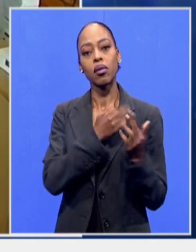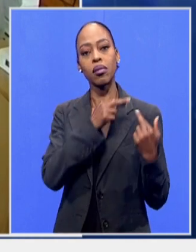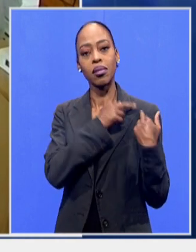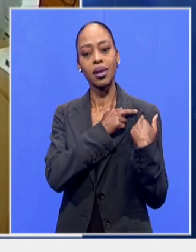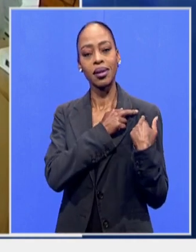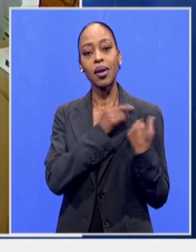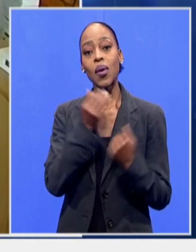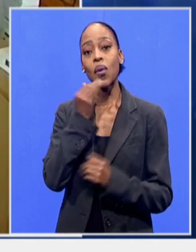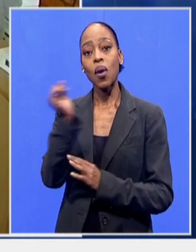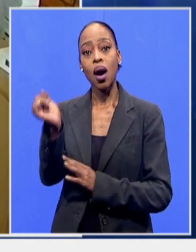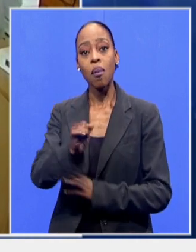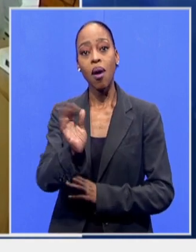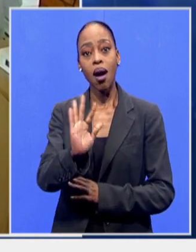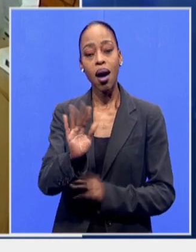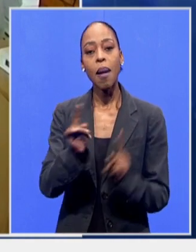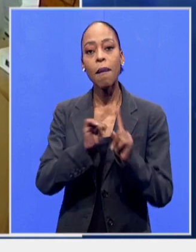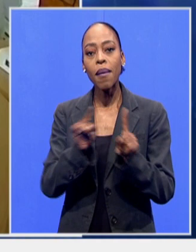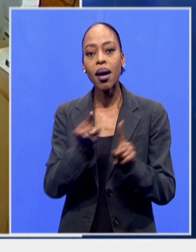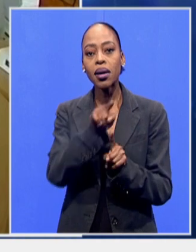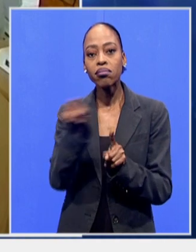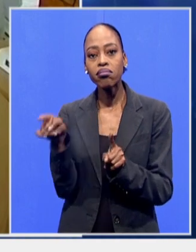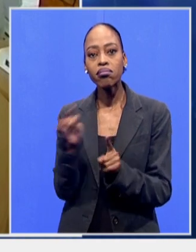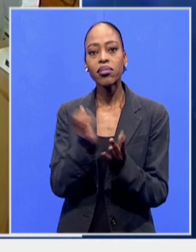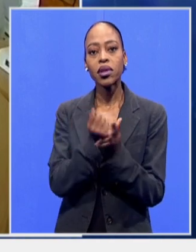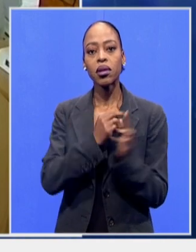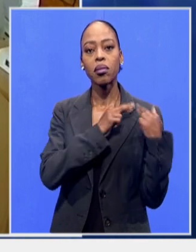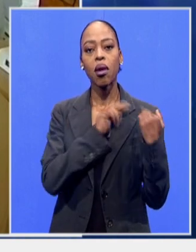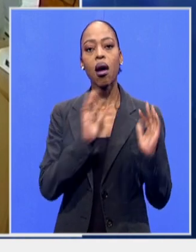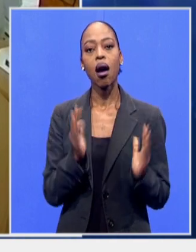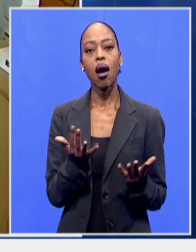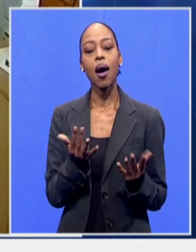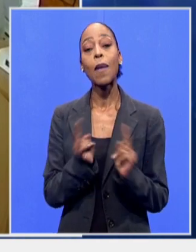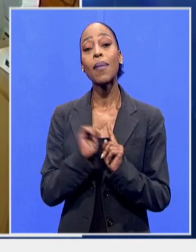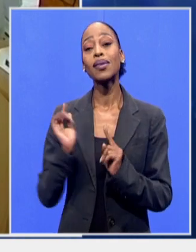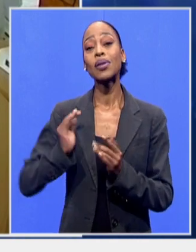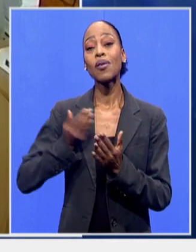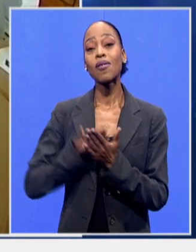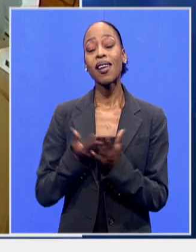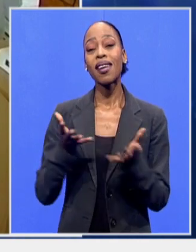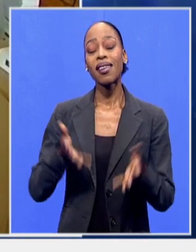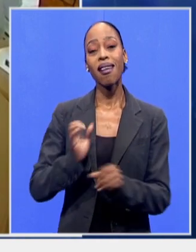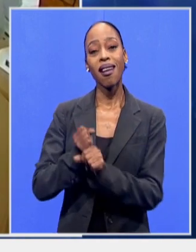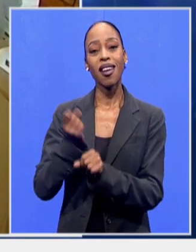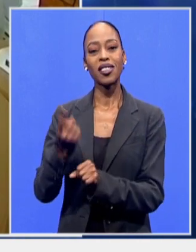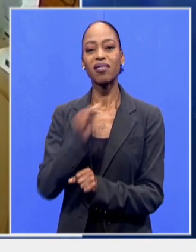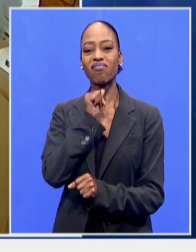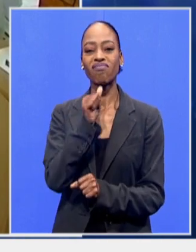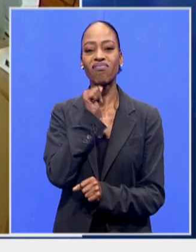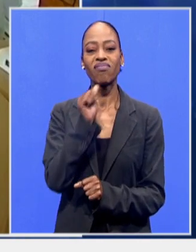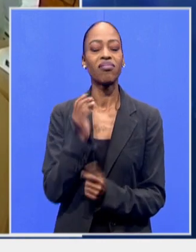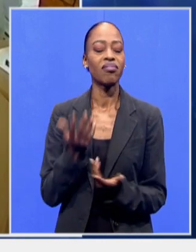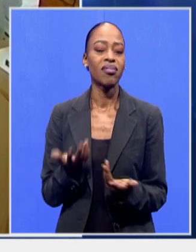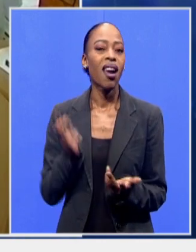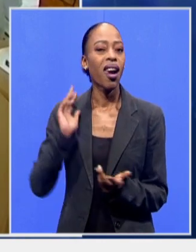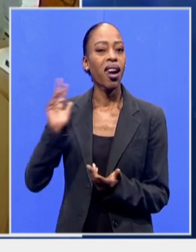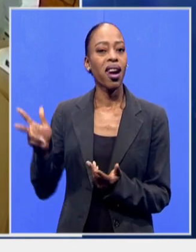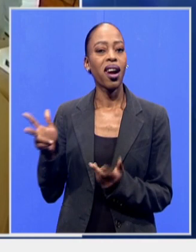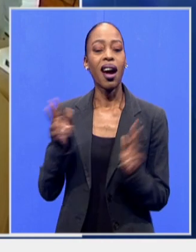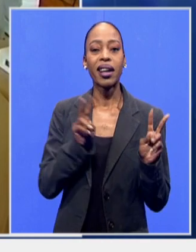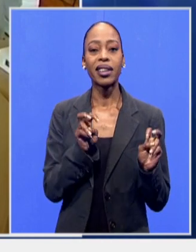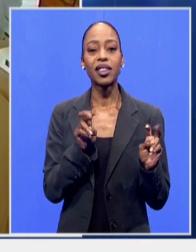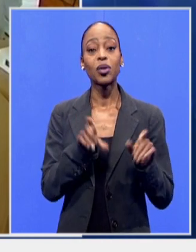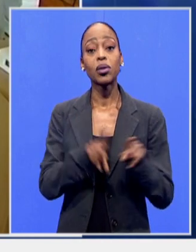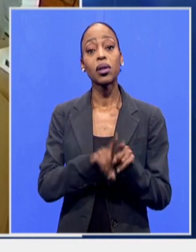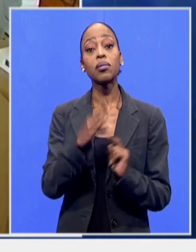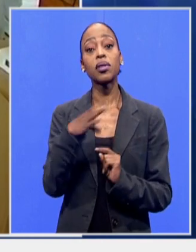it's how they're held to account. And what appears to be the case is that the province itself didn't care. And the CEO also didn't